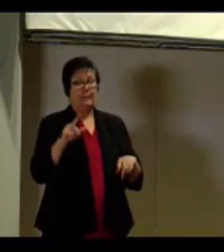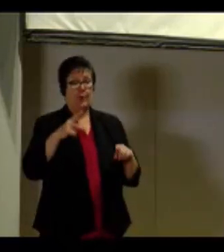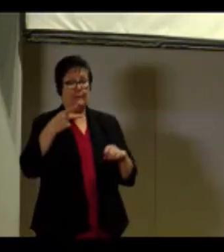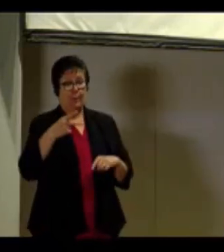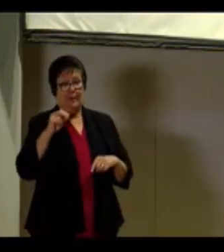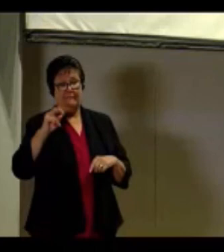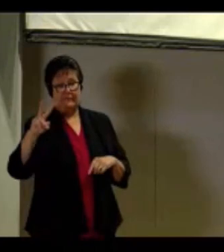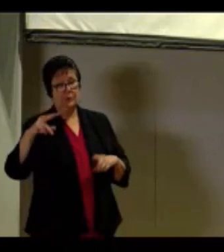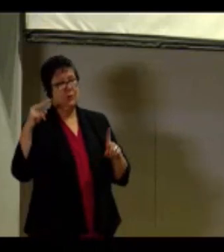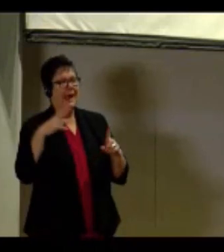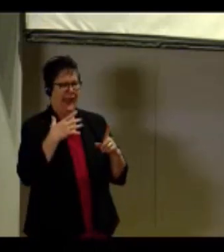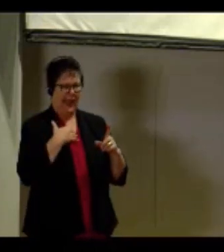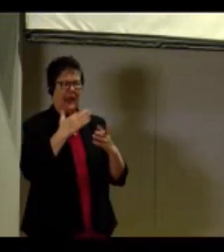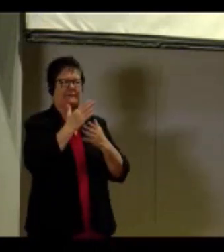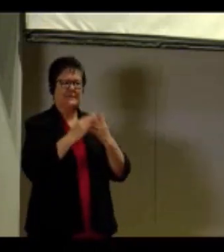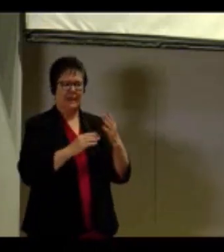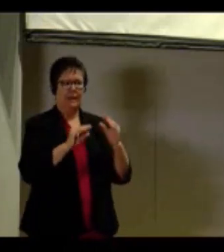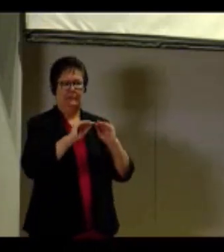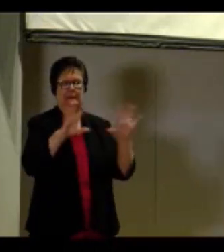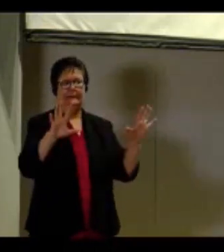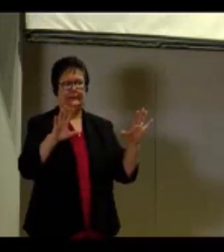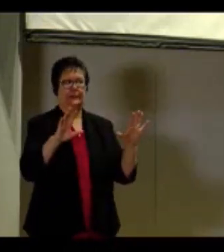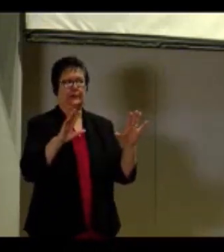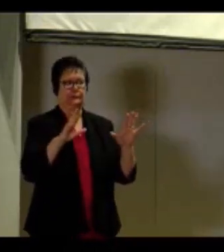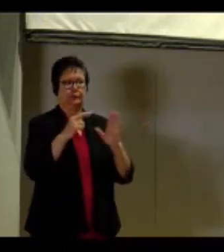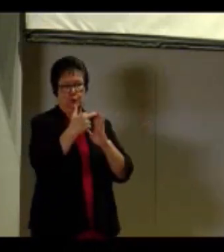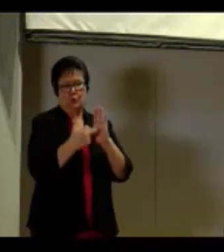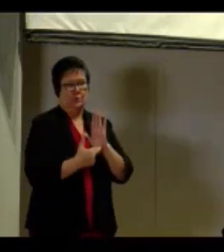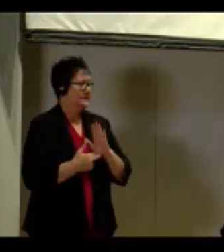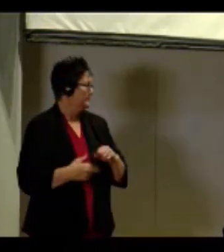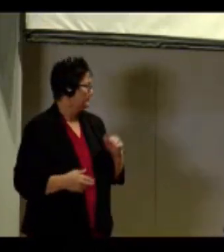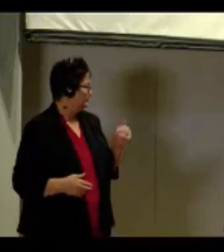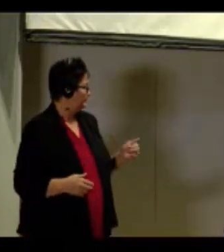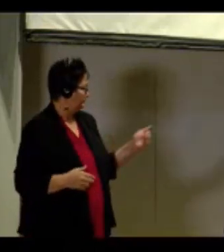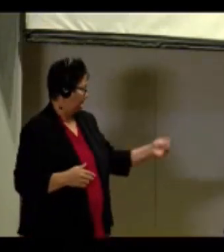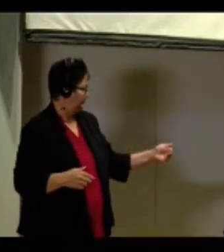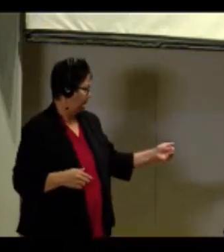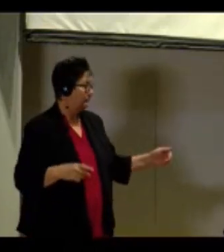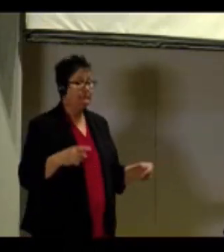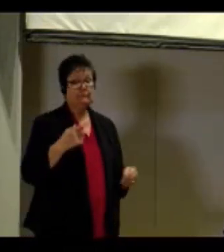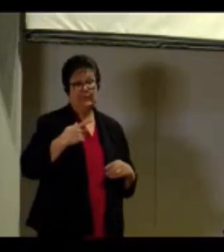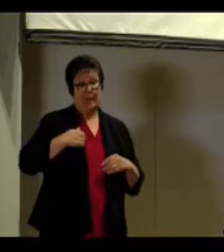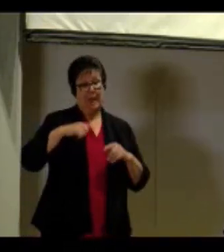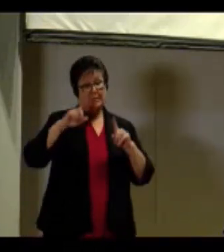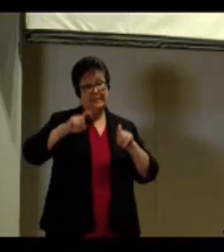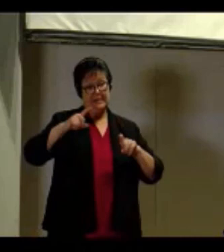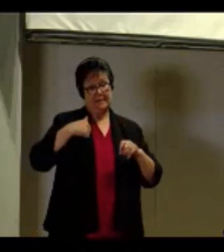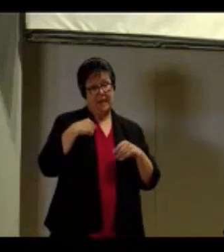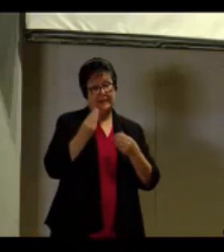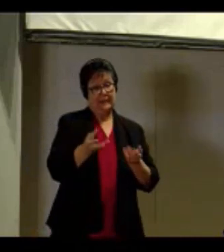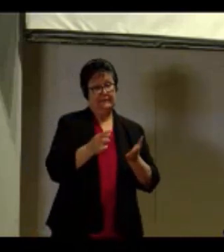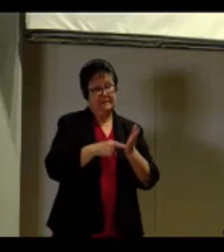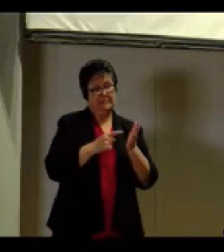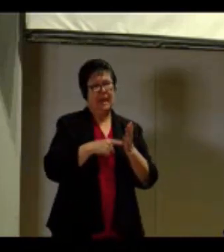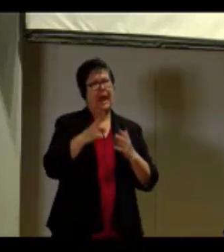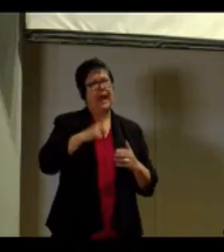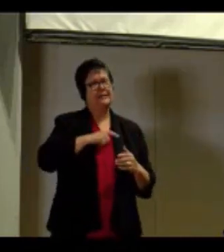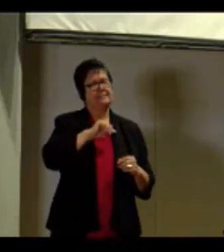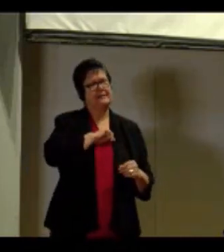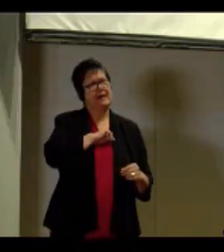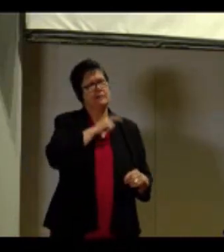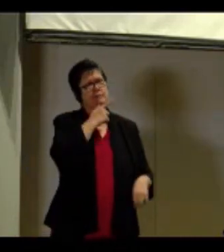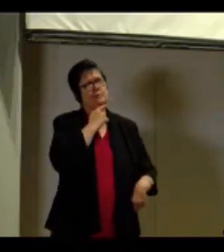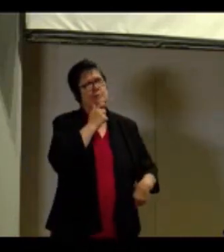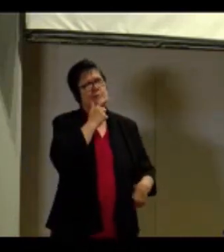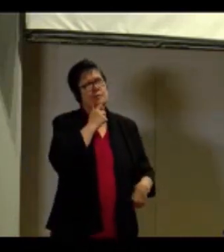some pretty bright lines. So there is a test I sometimes give. It's to ask myself, well, what's